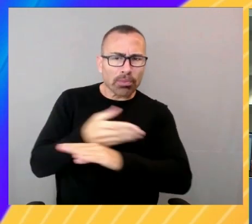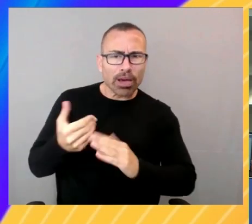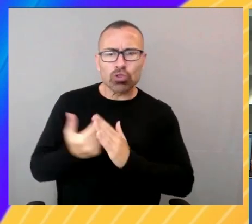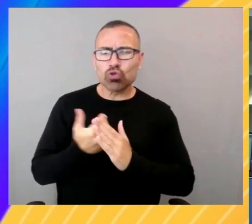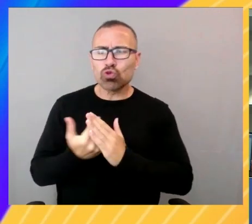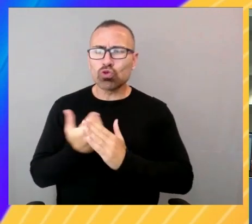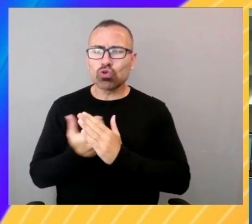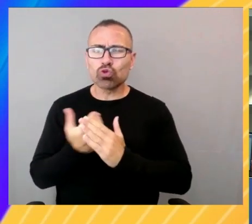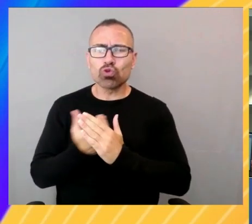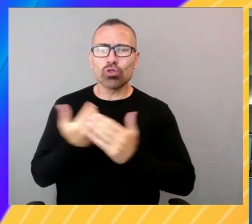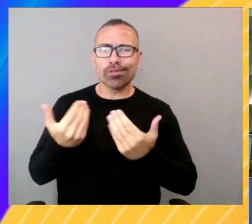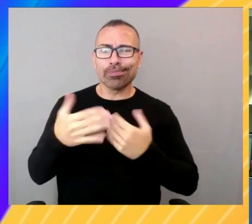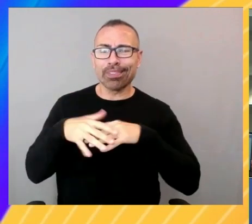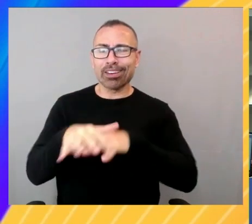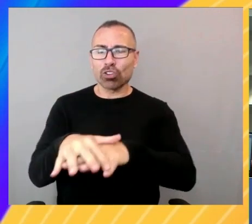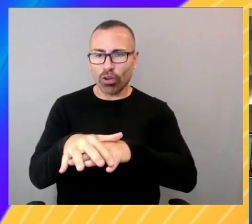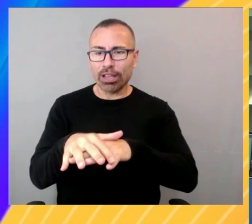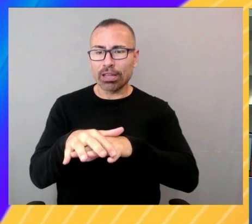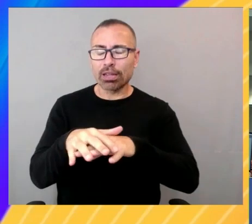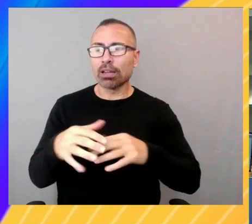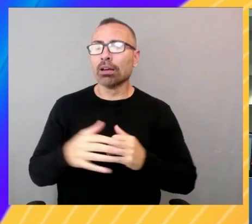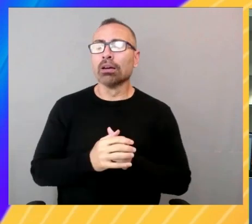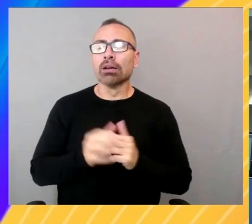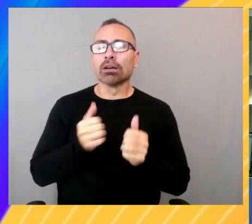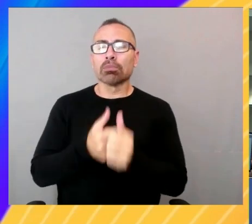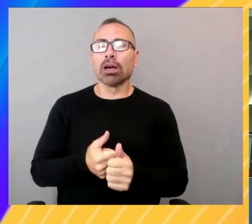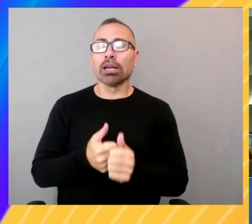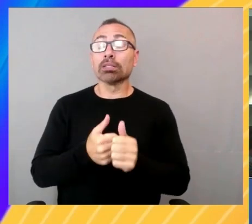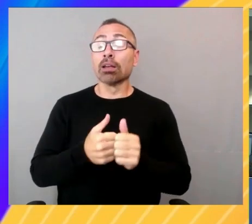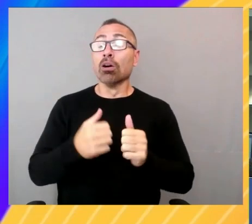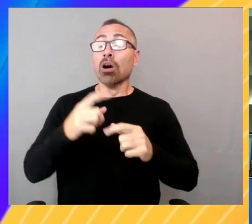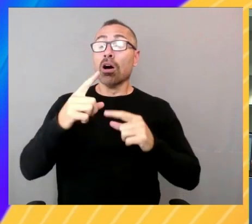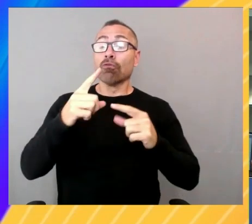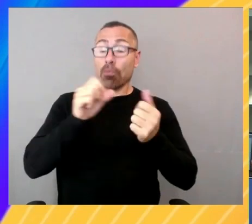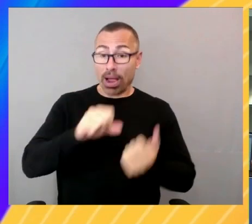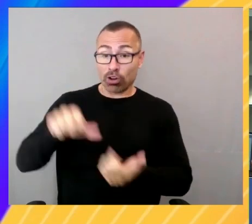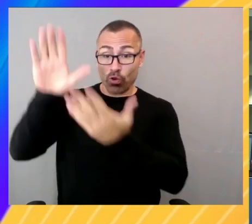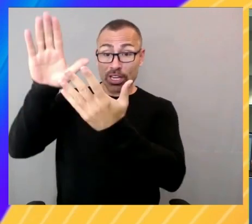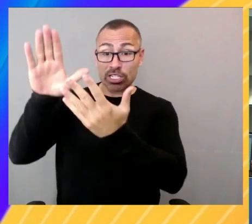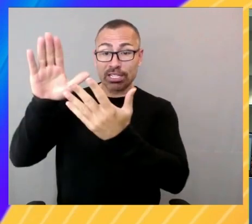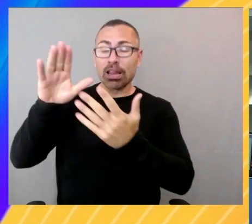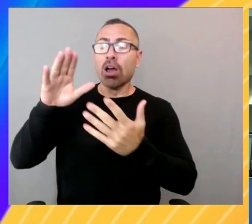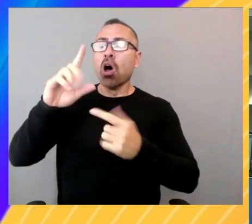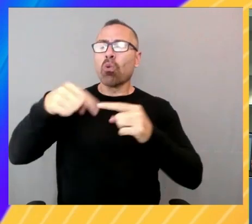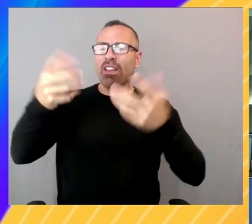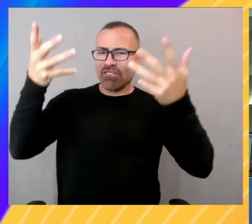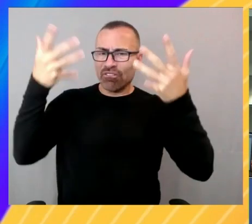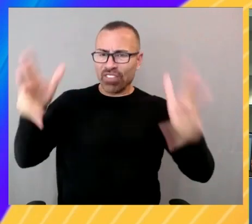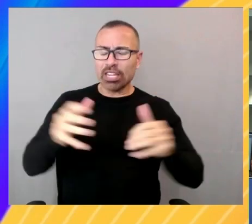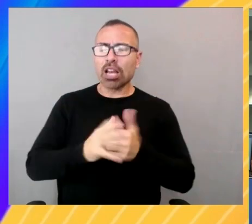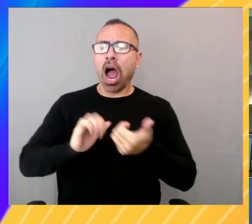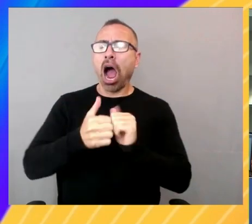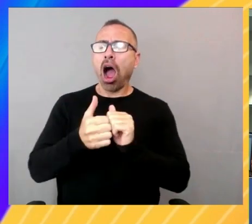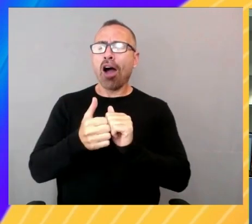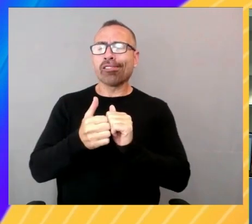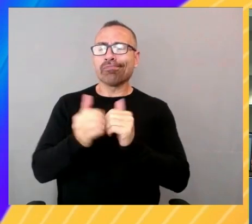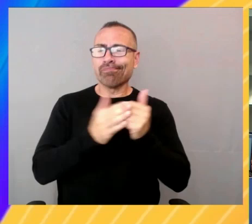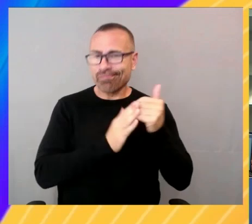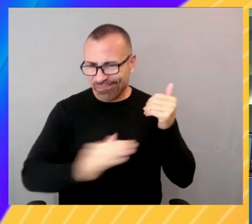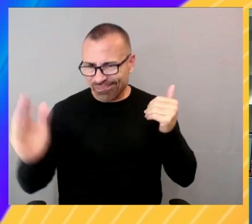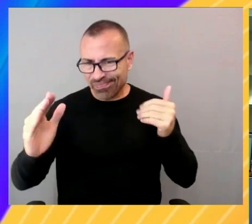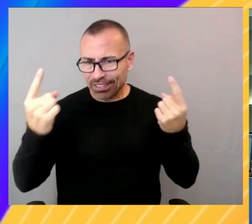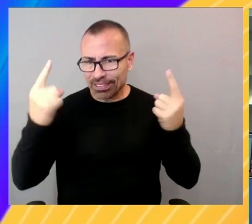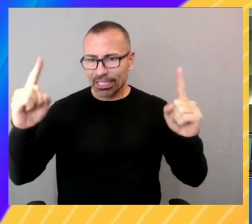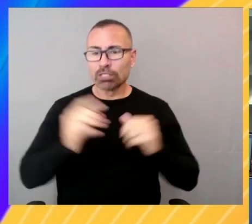be successful after the migration is complete. And are there resources for those that are in the non-technical capacity, like the